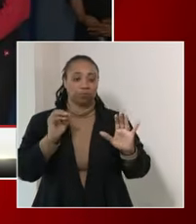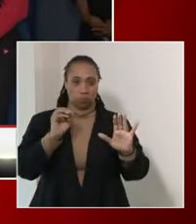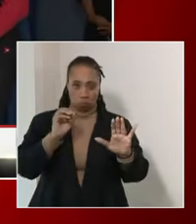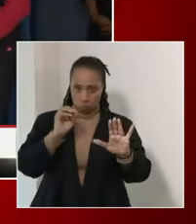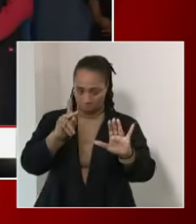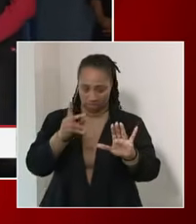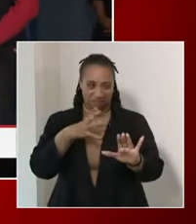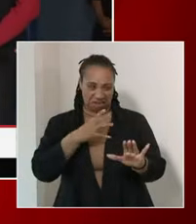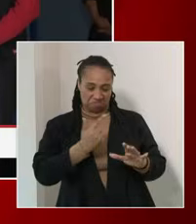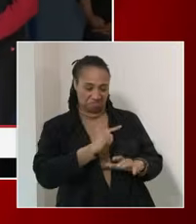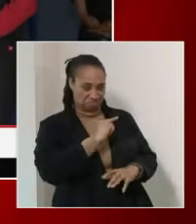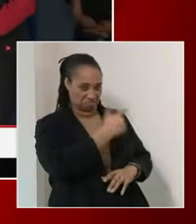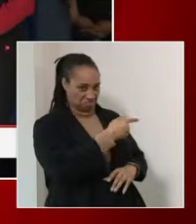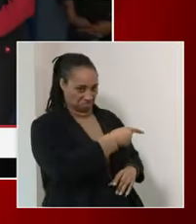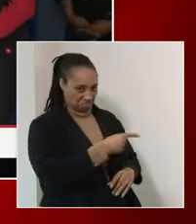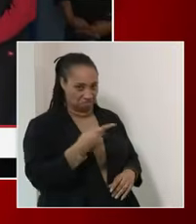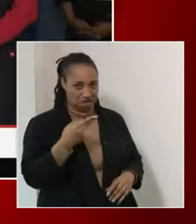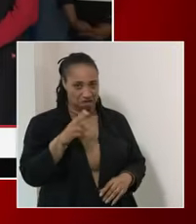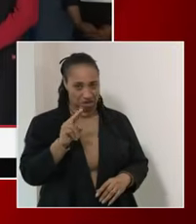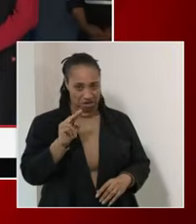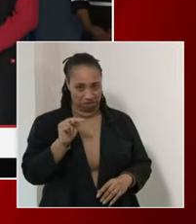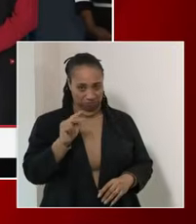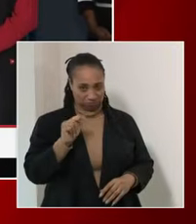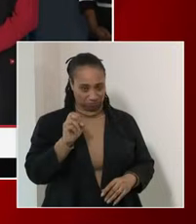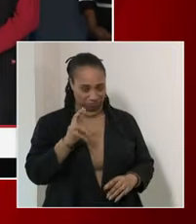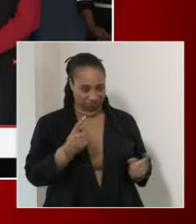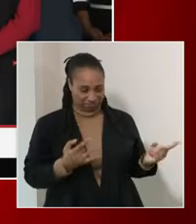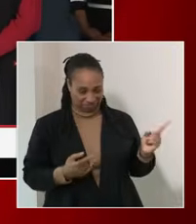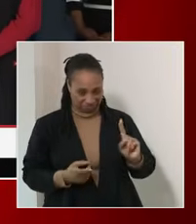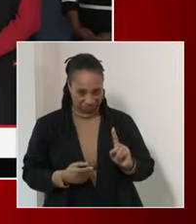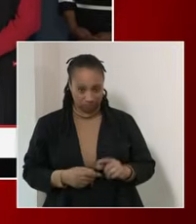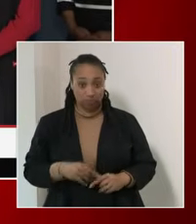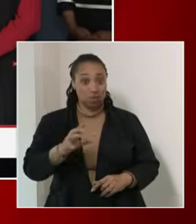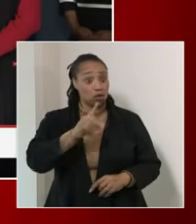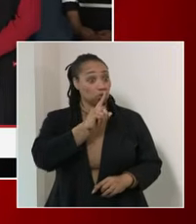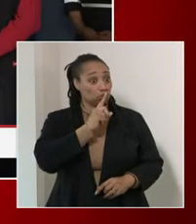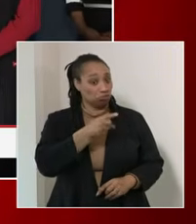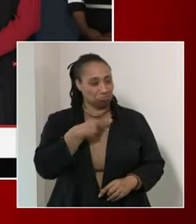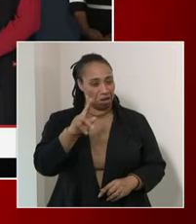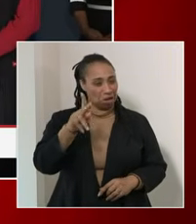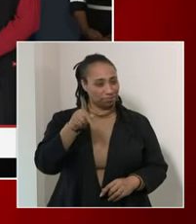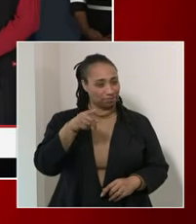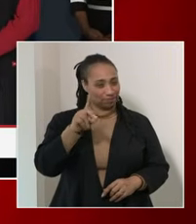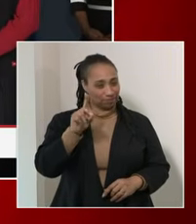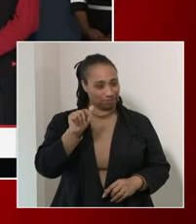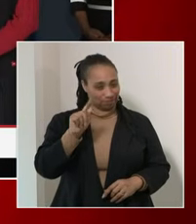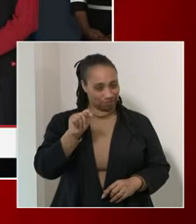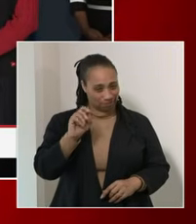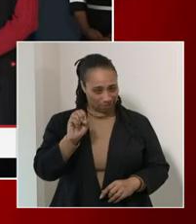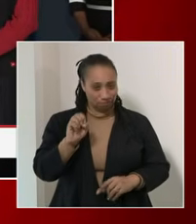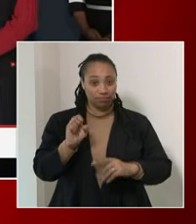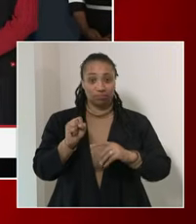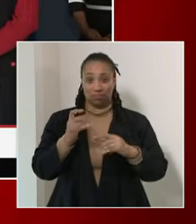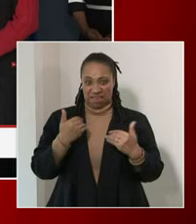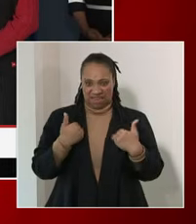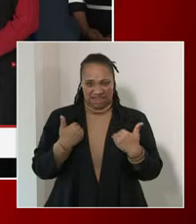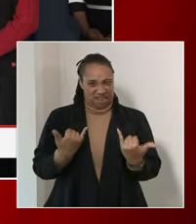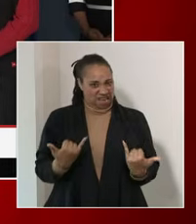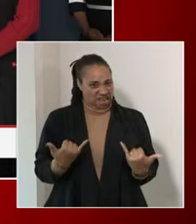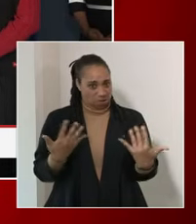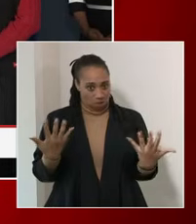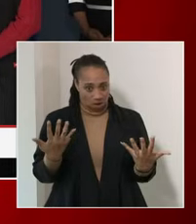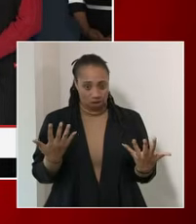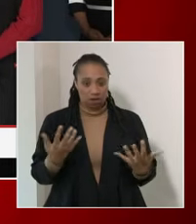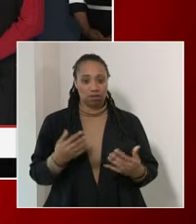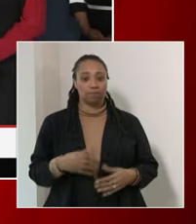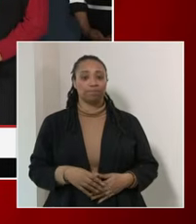Sure. The updates are coming in real time. What we've seen, I'll tell you more broadly, is that with our 24-hour checks, it wasn't uncommon. If a site is